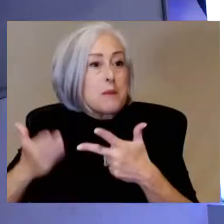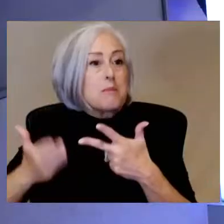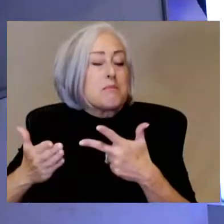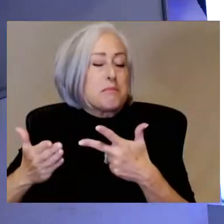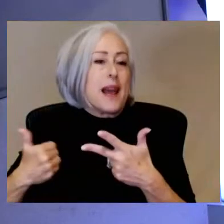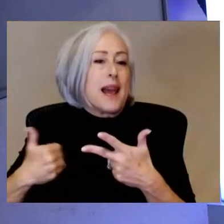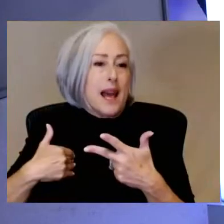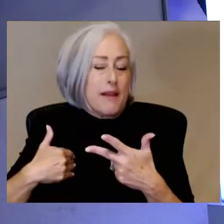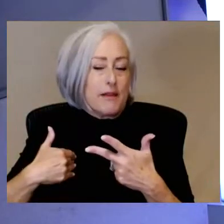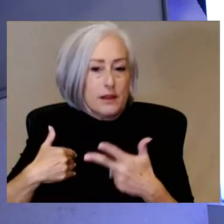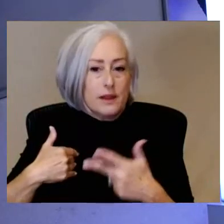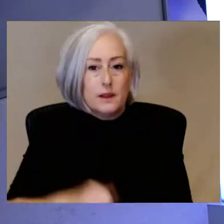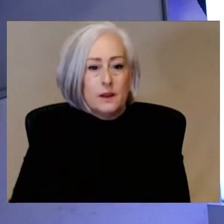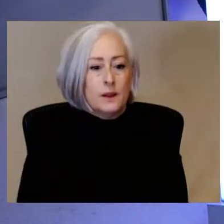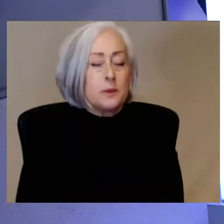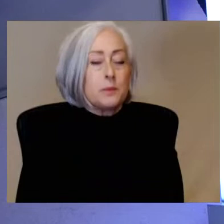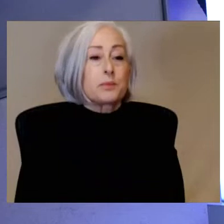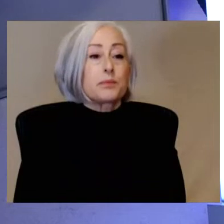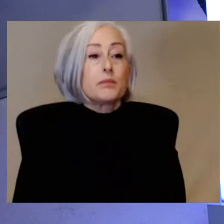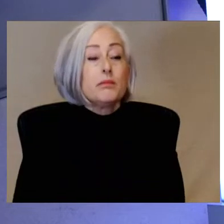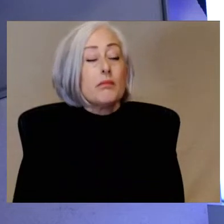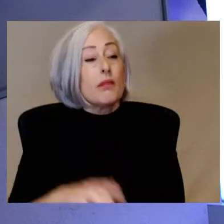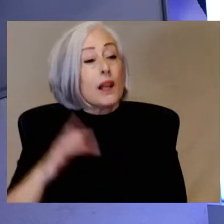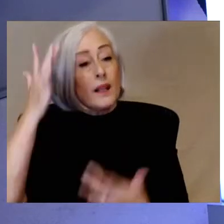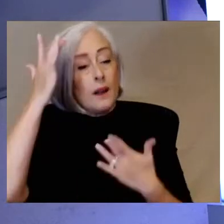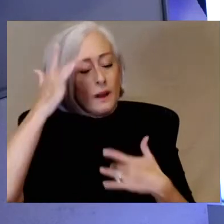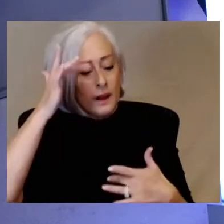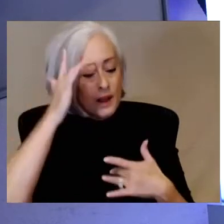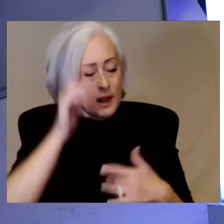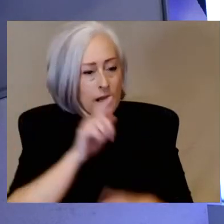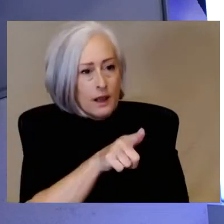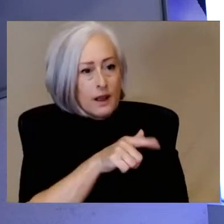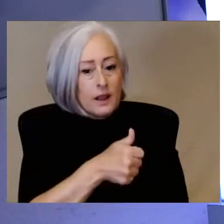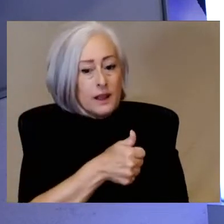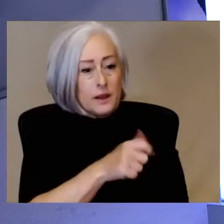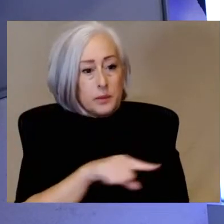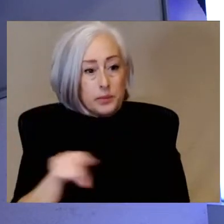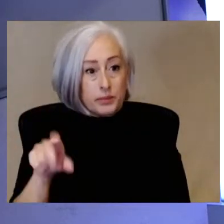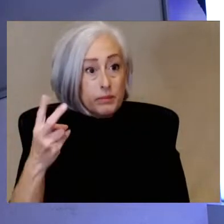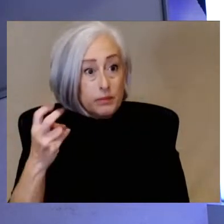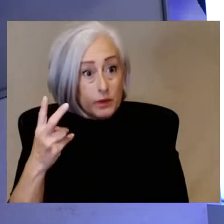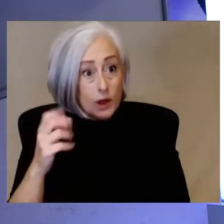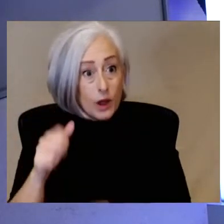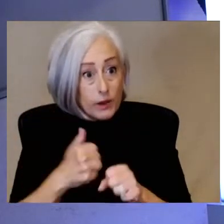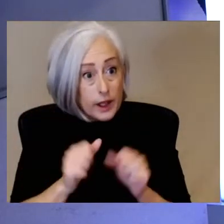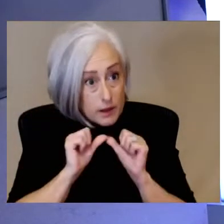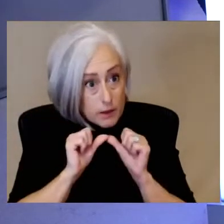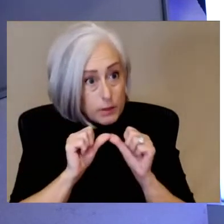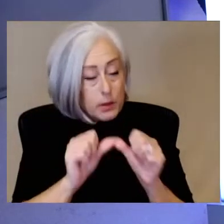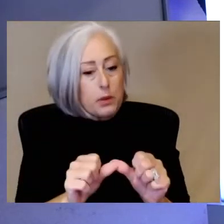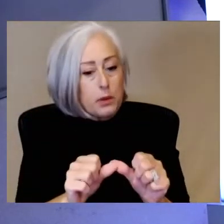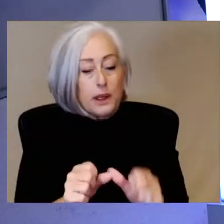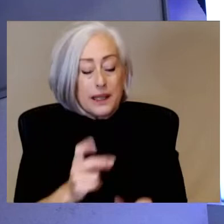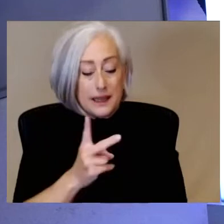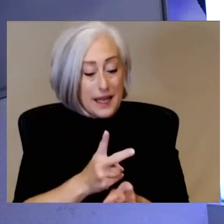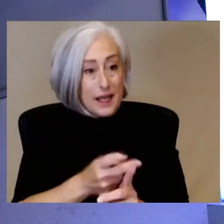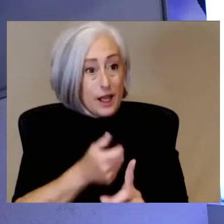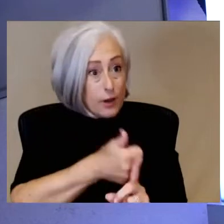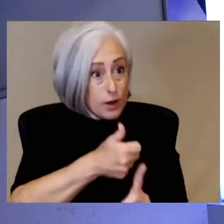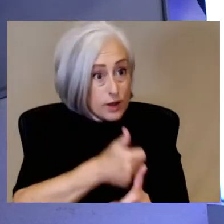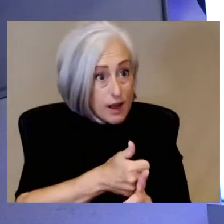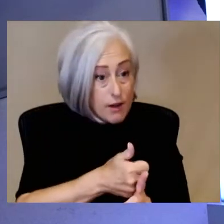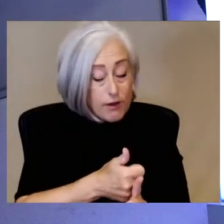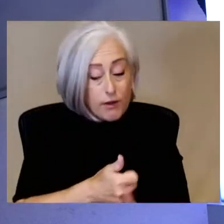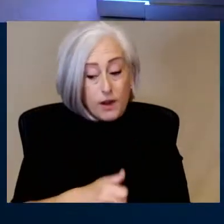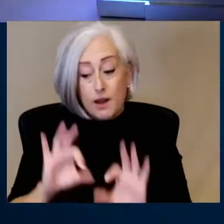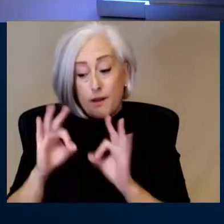has a 10 to 12-year runway, taking care of yourself up front, having your family take care of you, Michelle, is really important, because